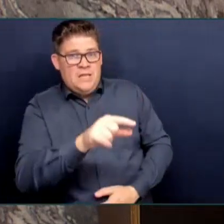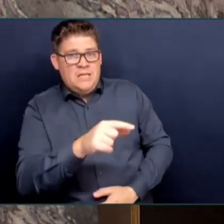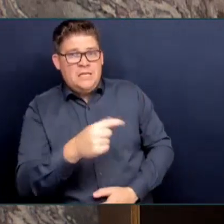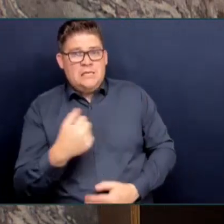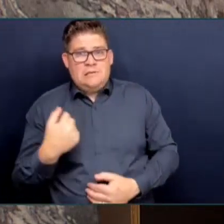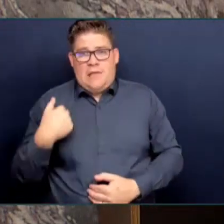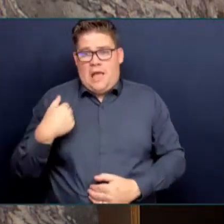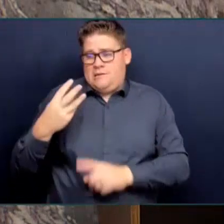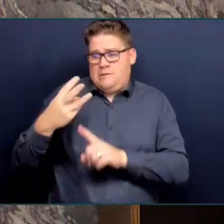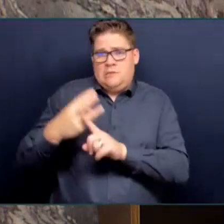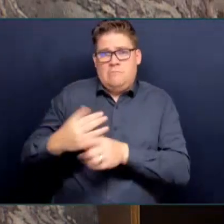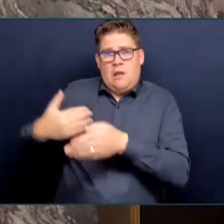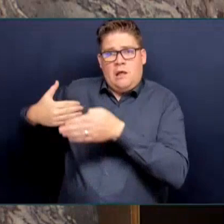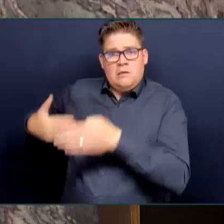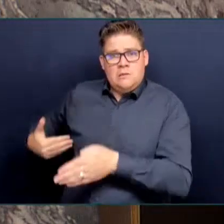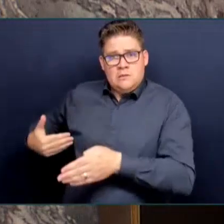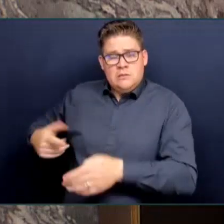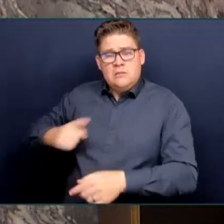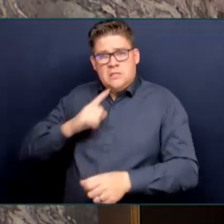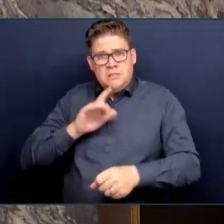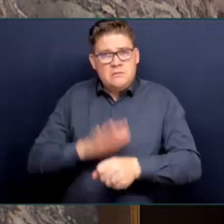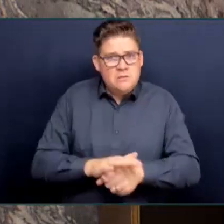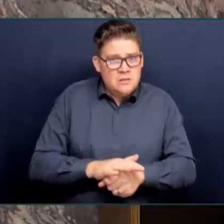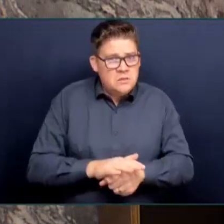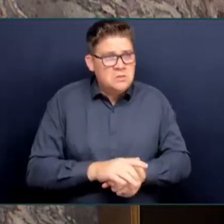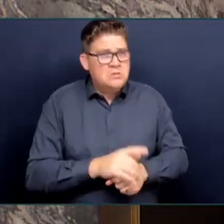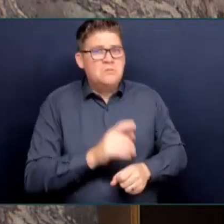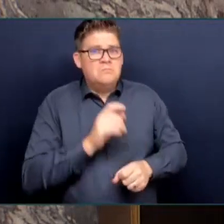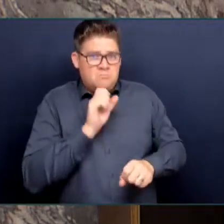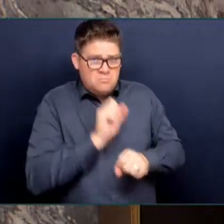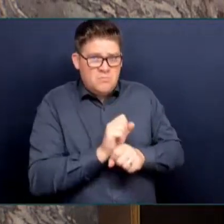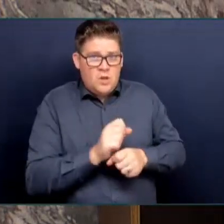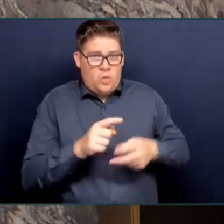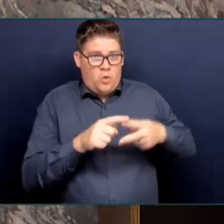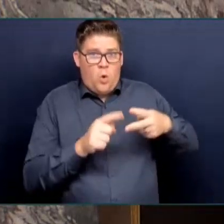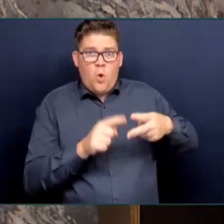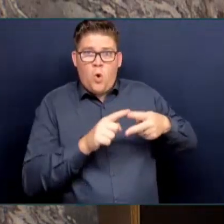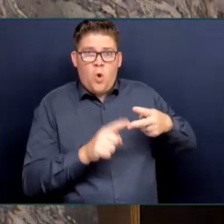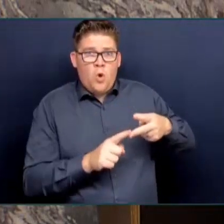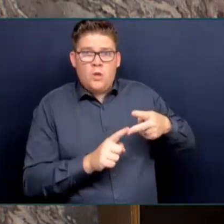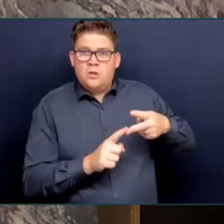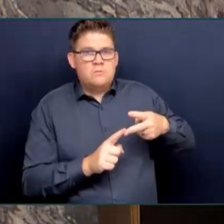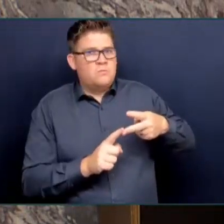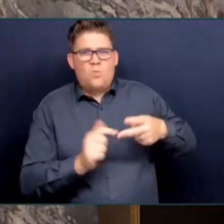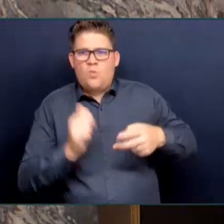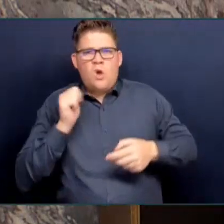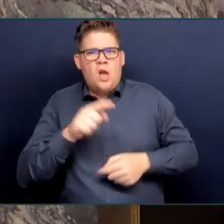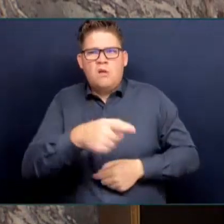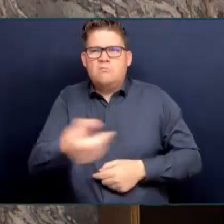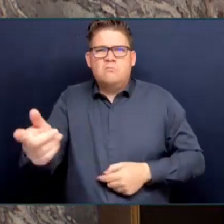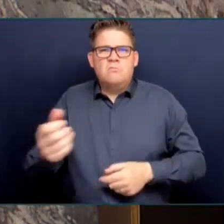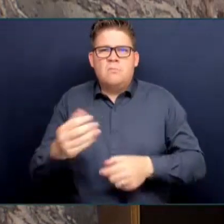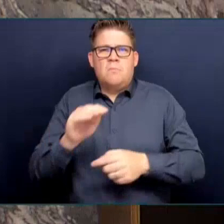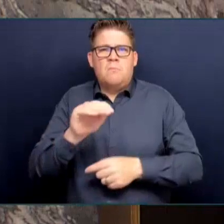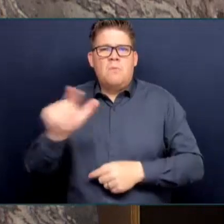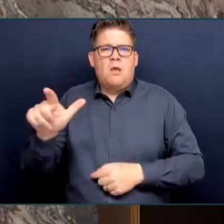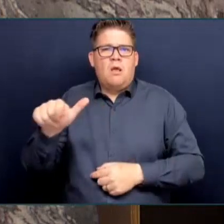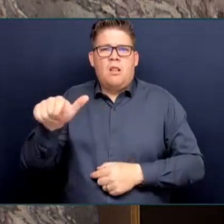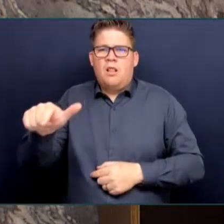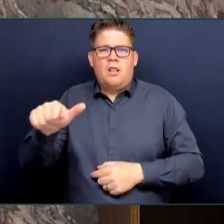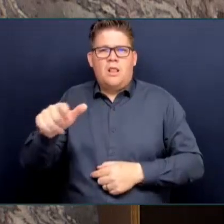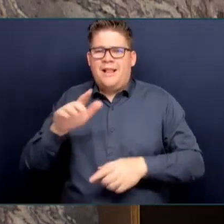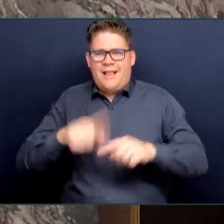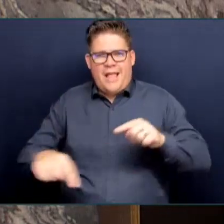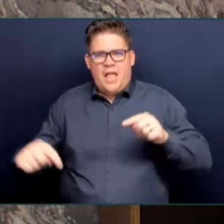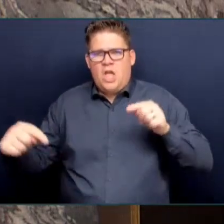bail and assault more innocent people. So the question to the Premier is this: how does the Premier look into the eyes of the